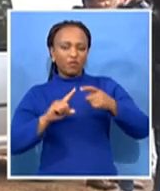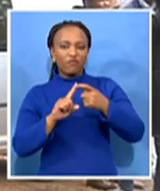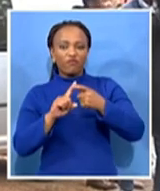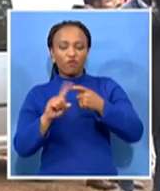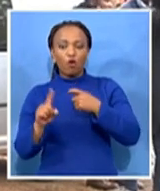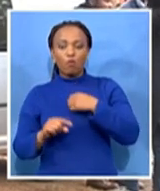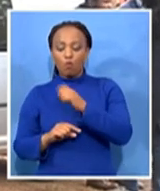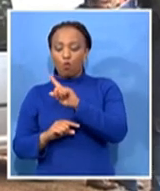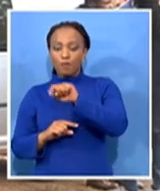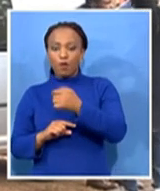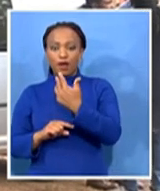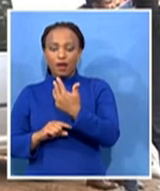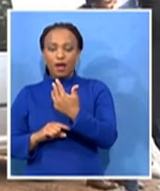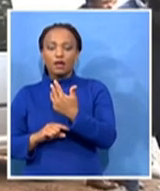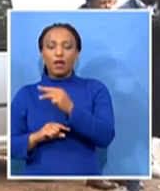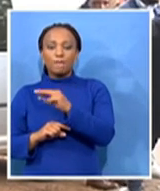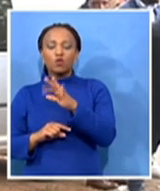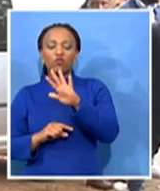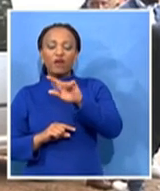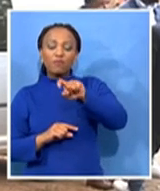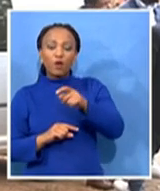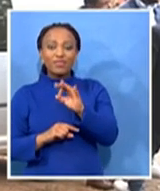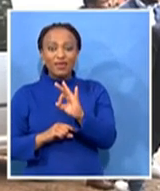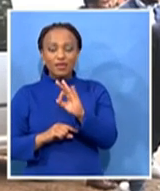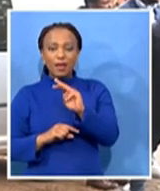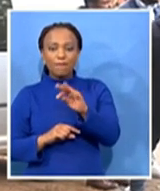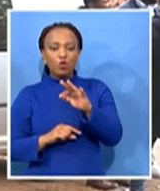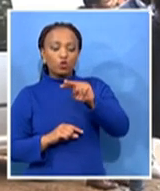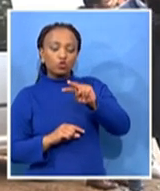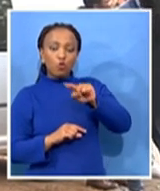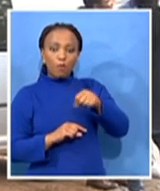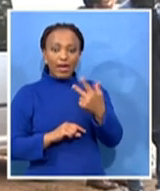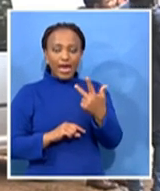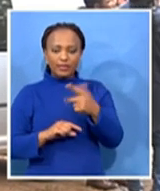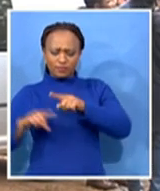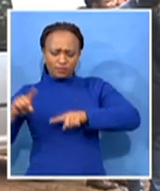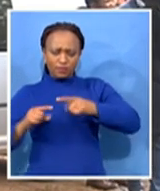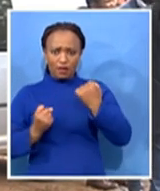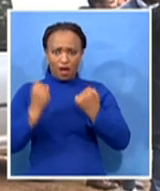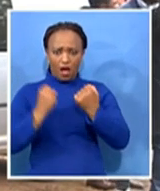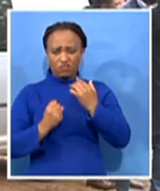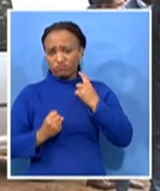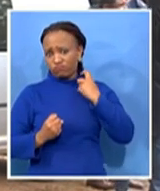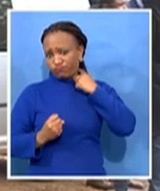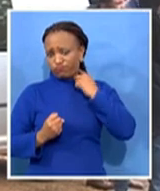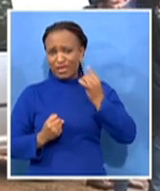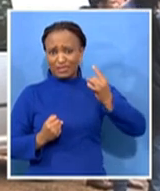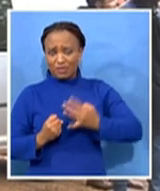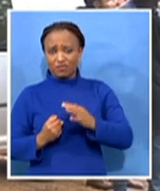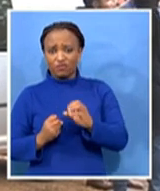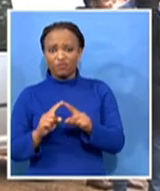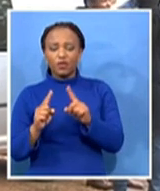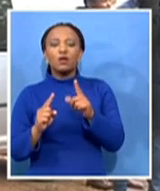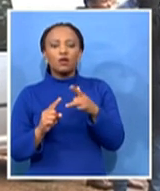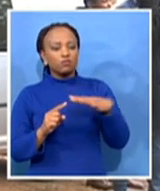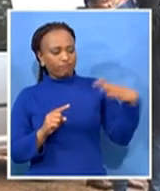million, 2.8 million. So different cars that we will be seeing coming here that will be curated by the Asset Forfeiture